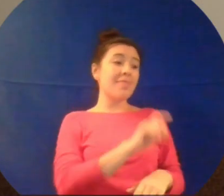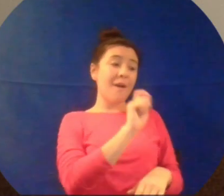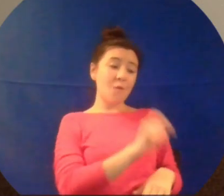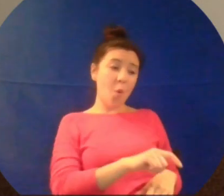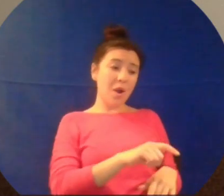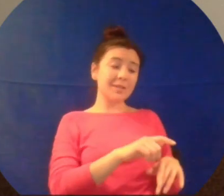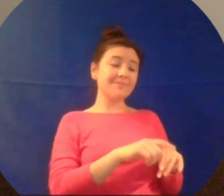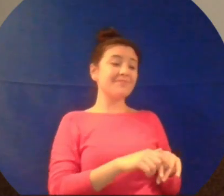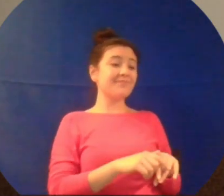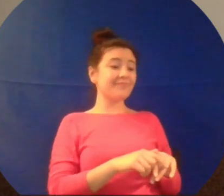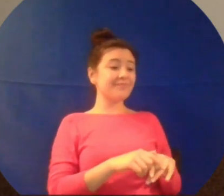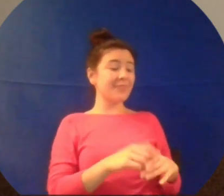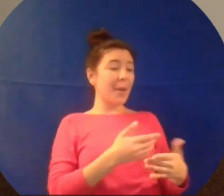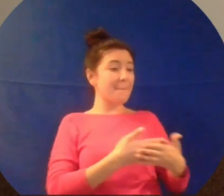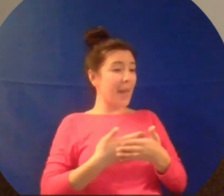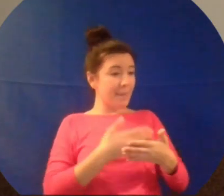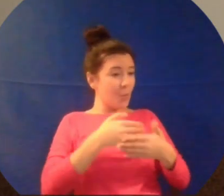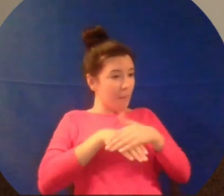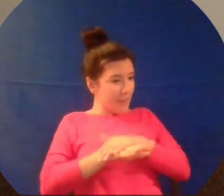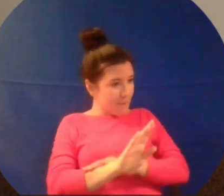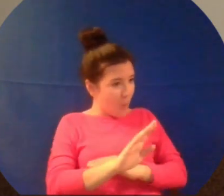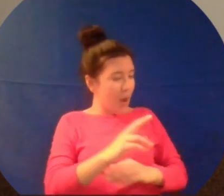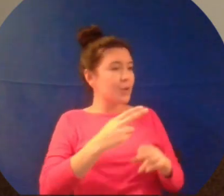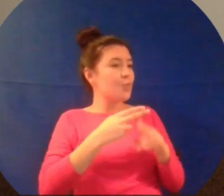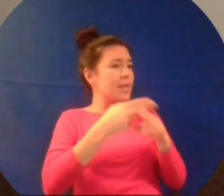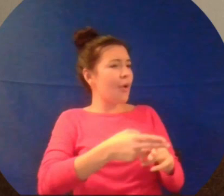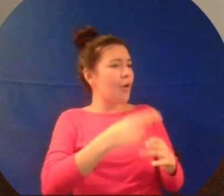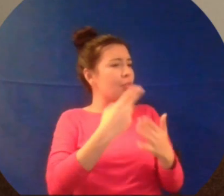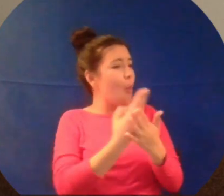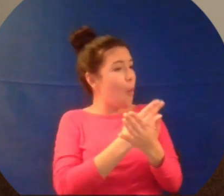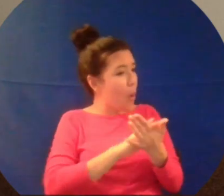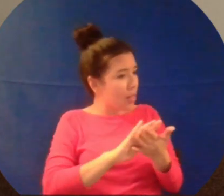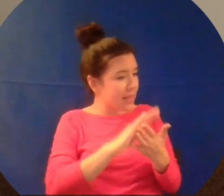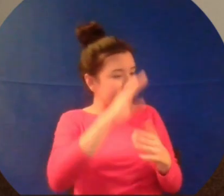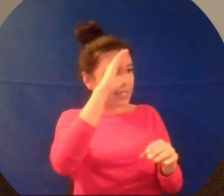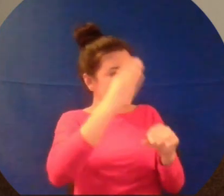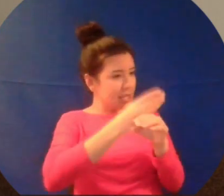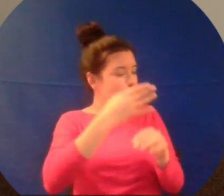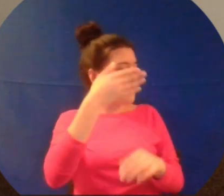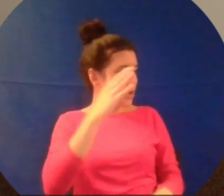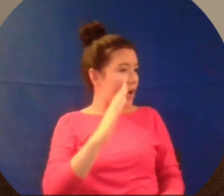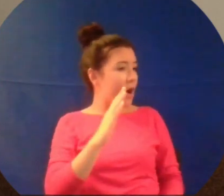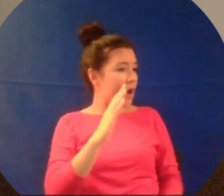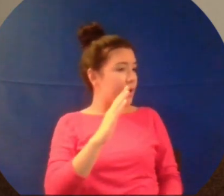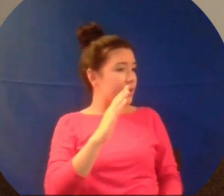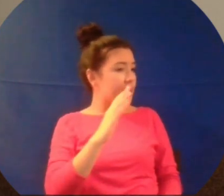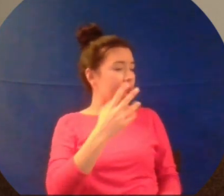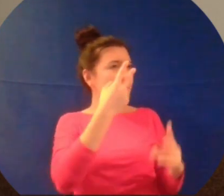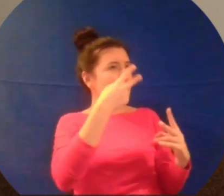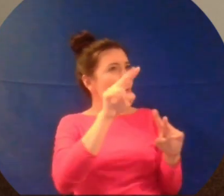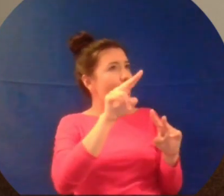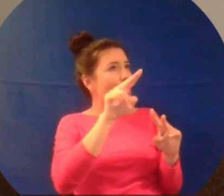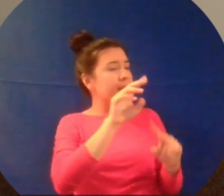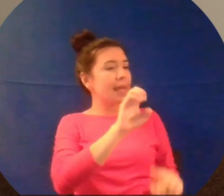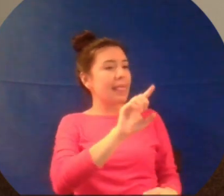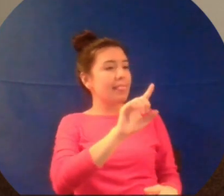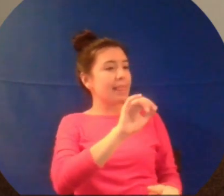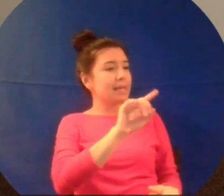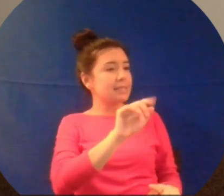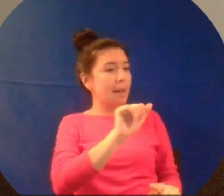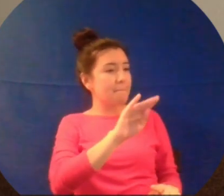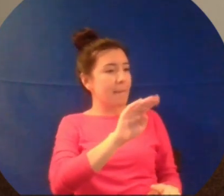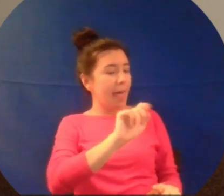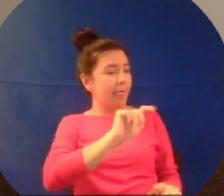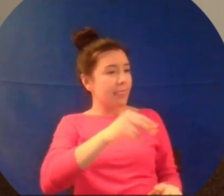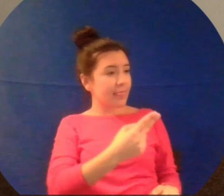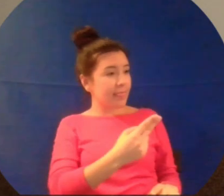born will be called Holy, the Son of God. And behold, Elizabeth, your